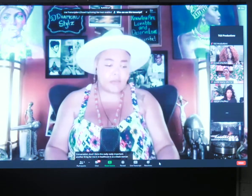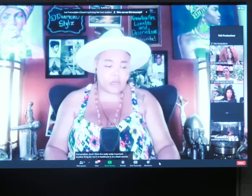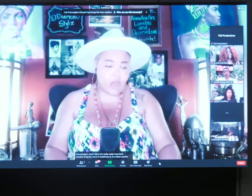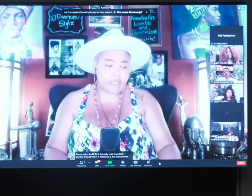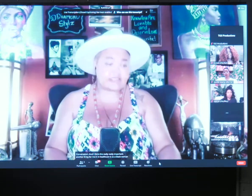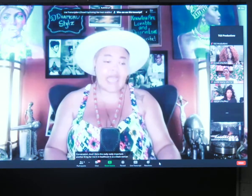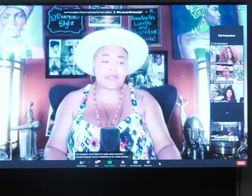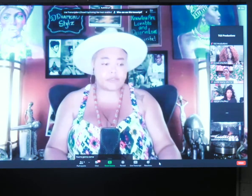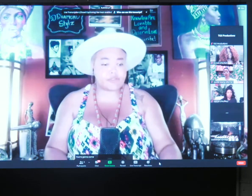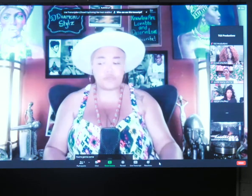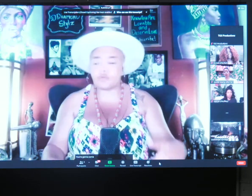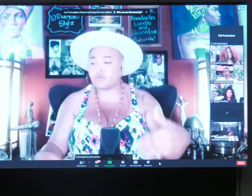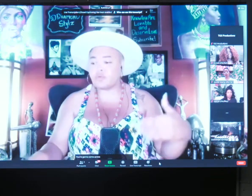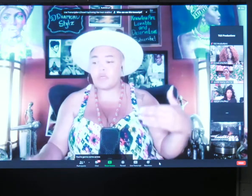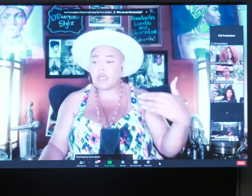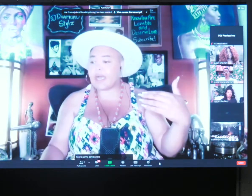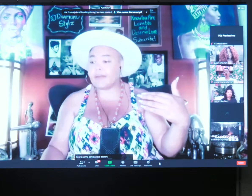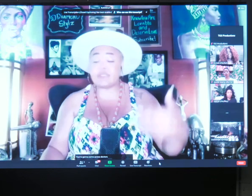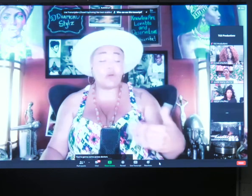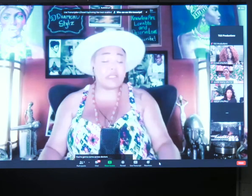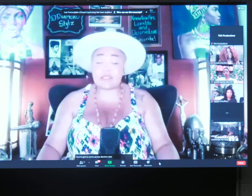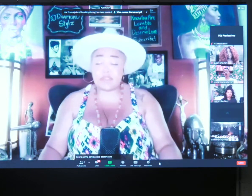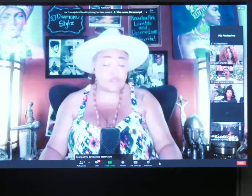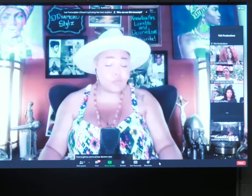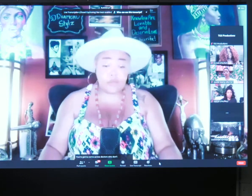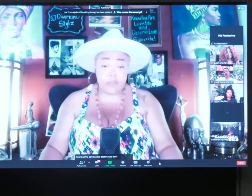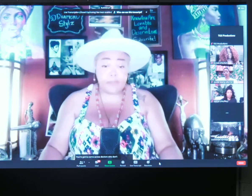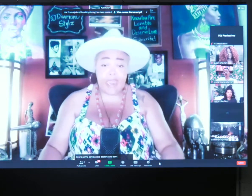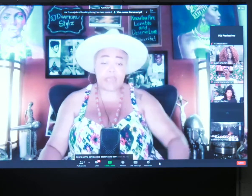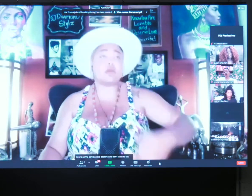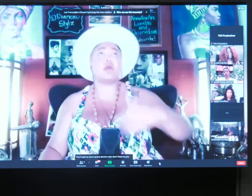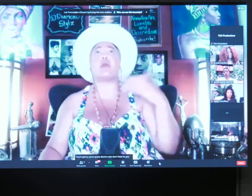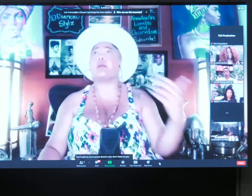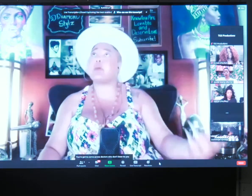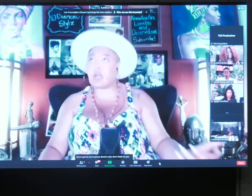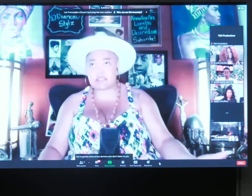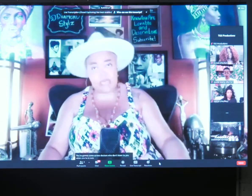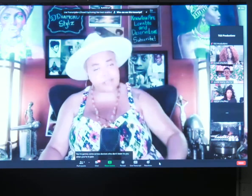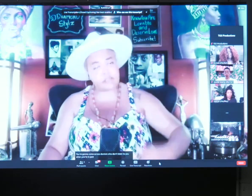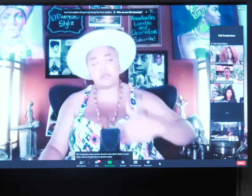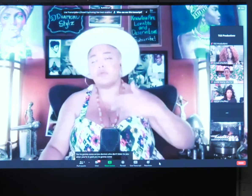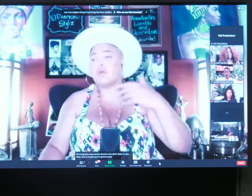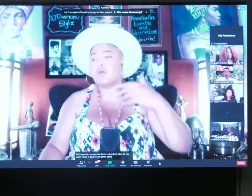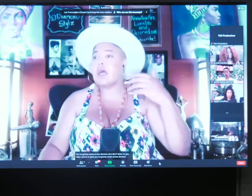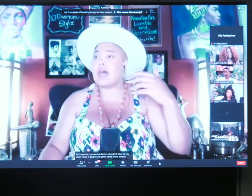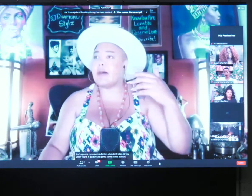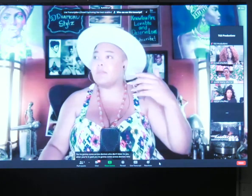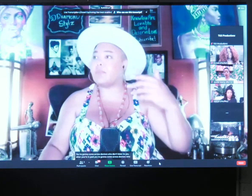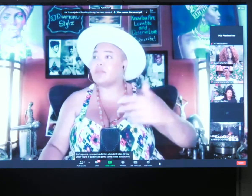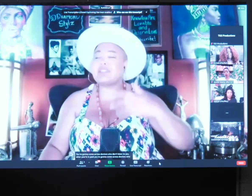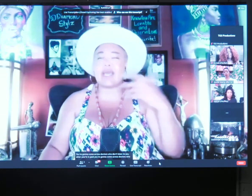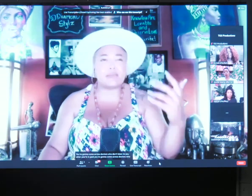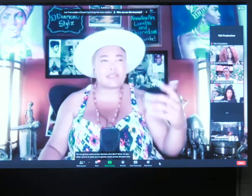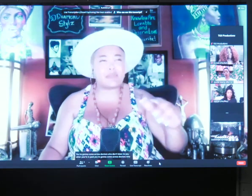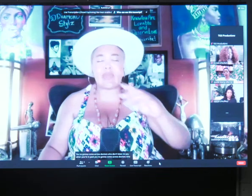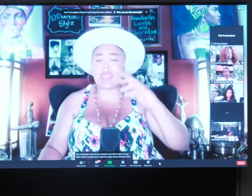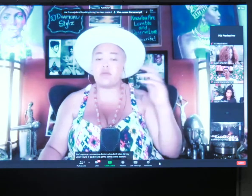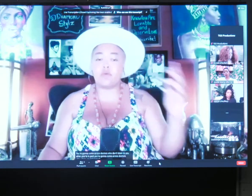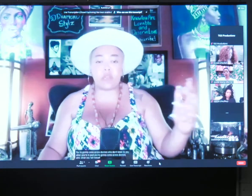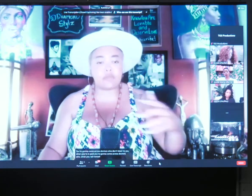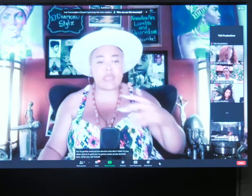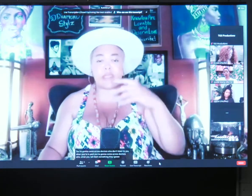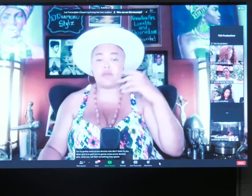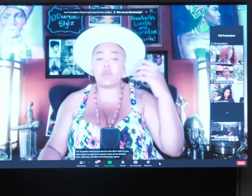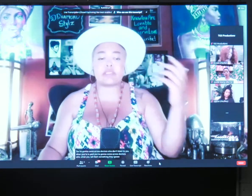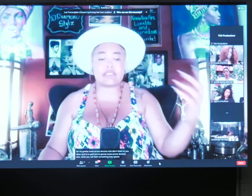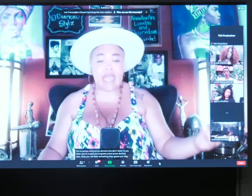come across doctors who don't listen to you when you're in pain. You're gonna come across doctors who, when you tell them something, they ignore you.